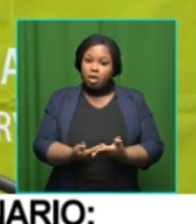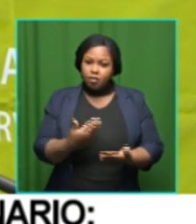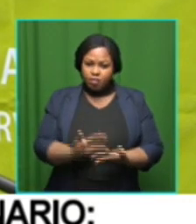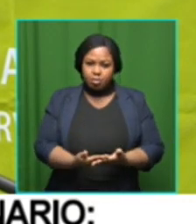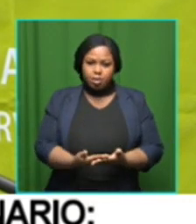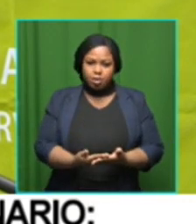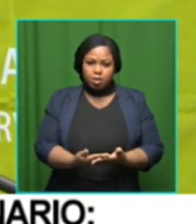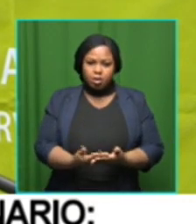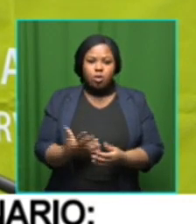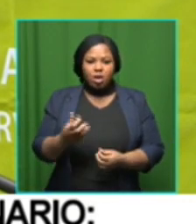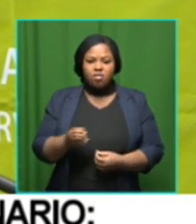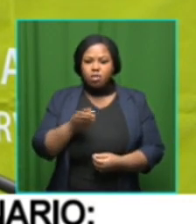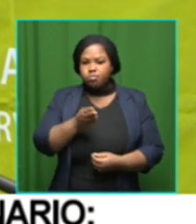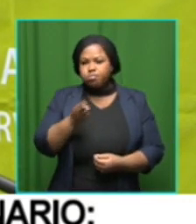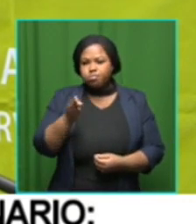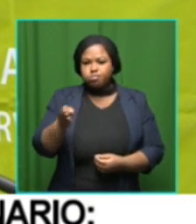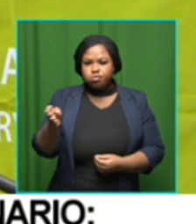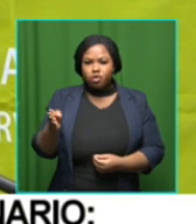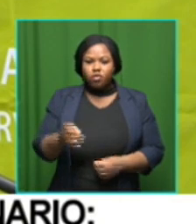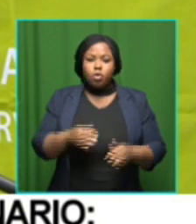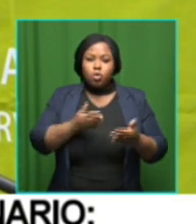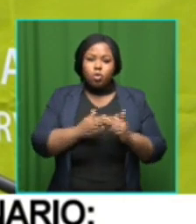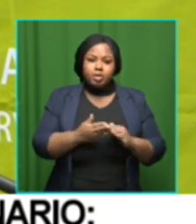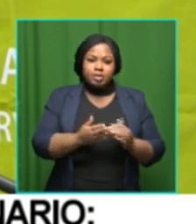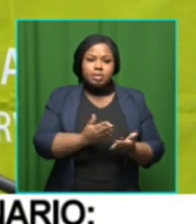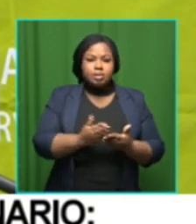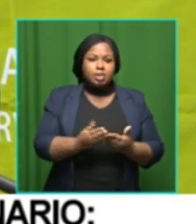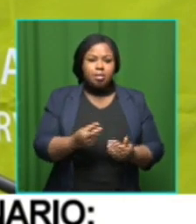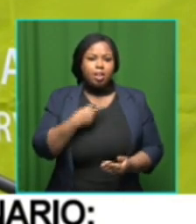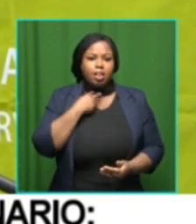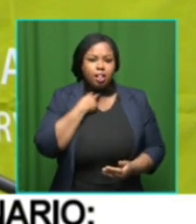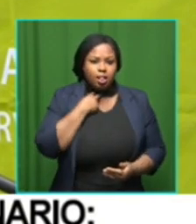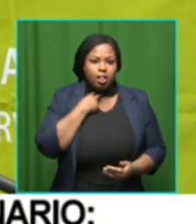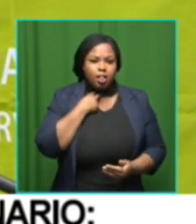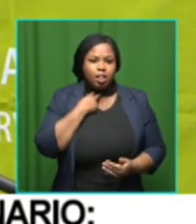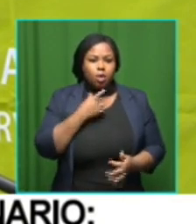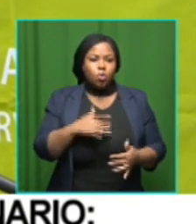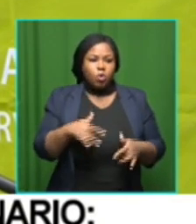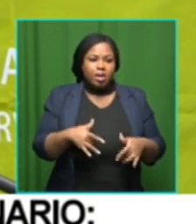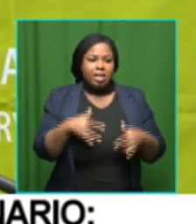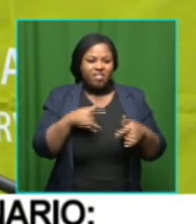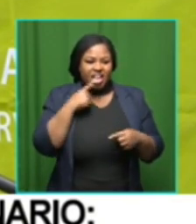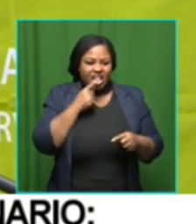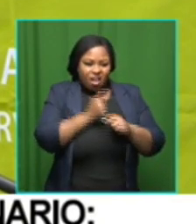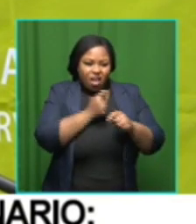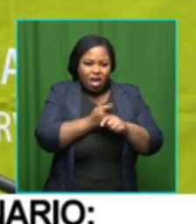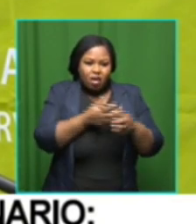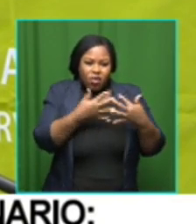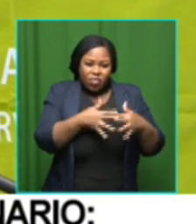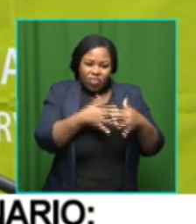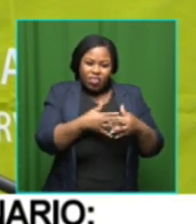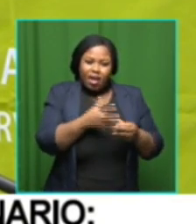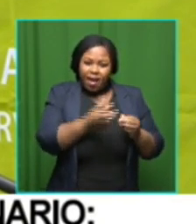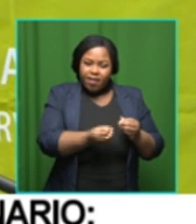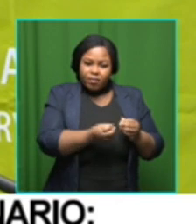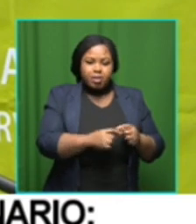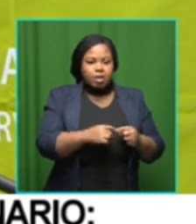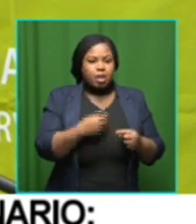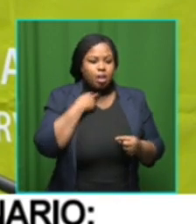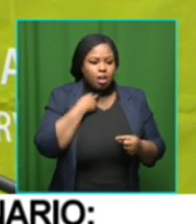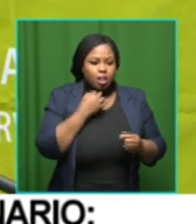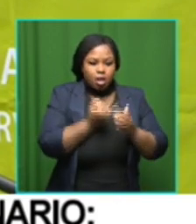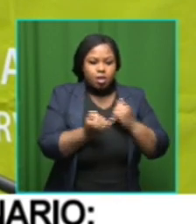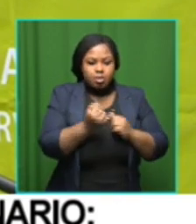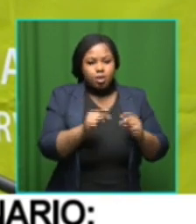for those type of communities who can't self-isolate. And we have been on the fortunate side of things currently that most